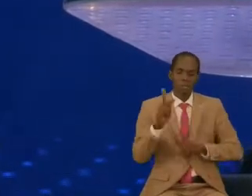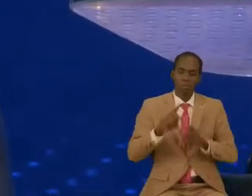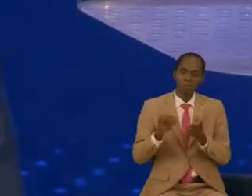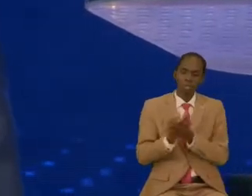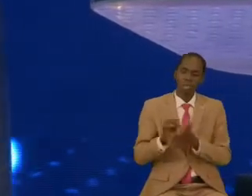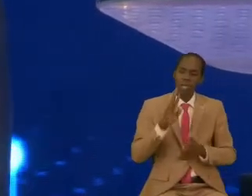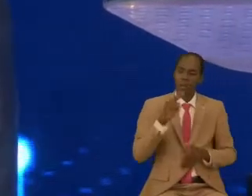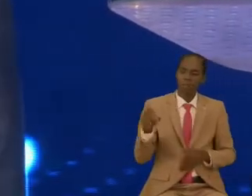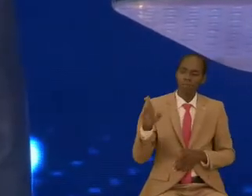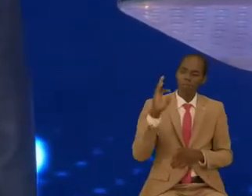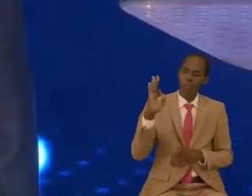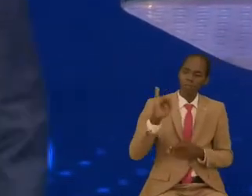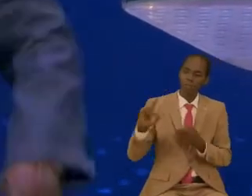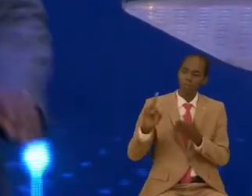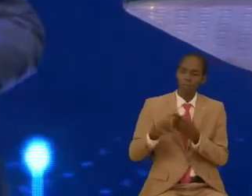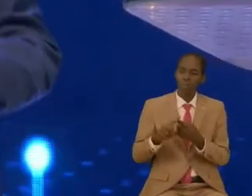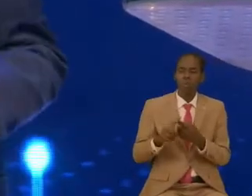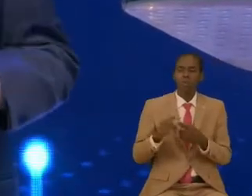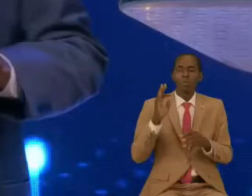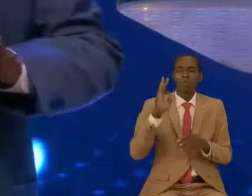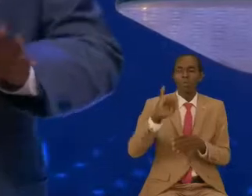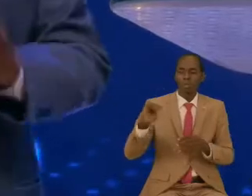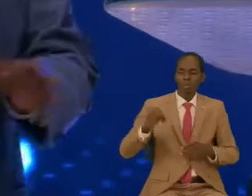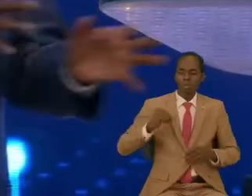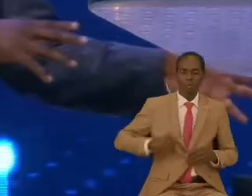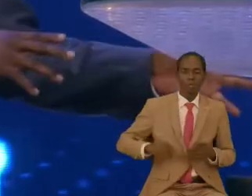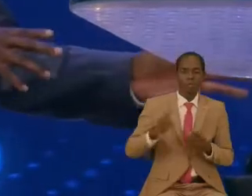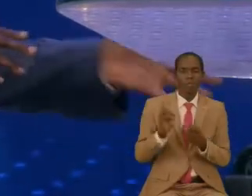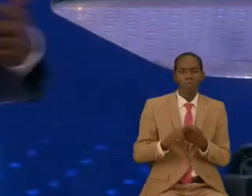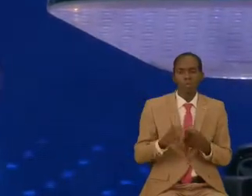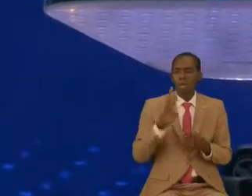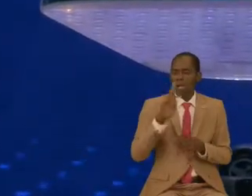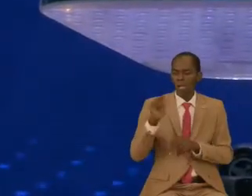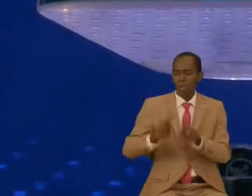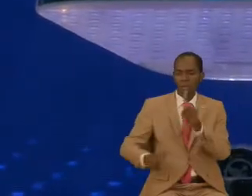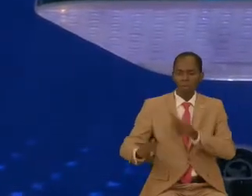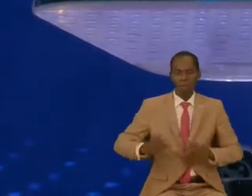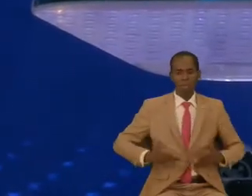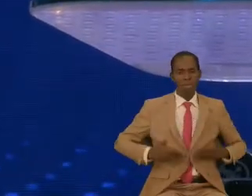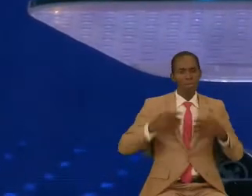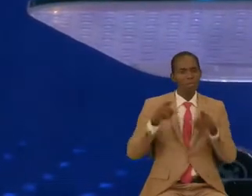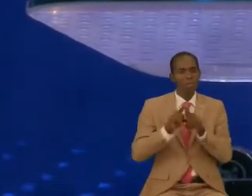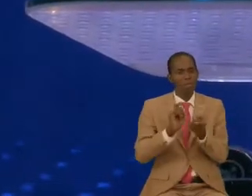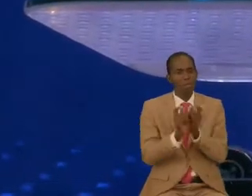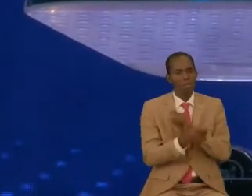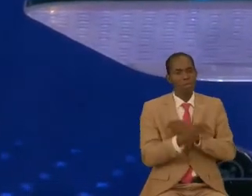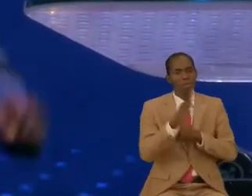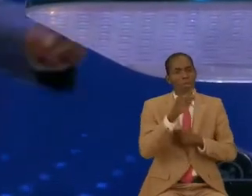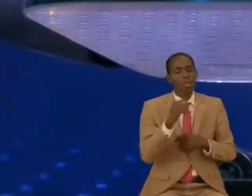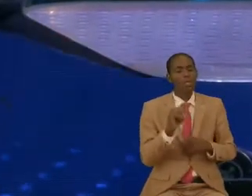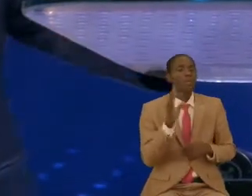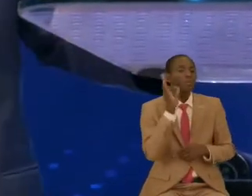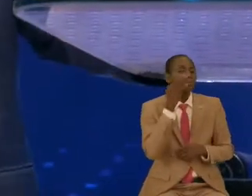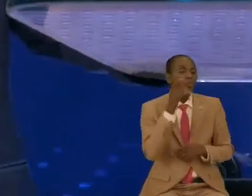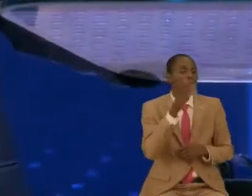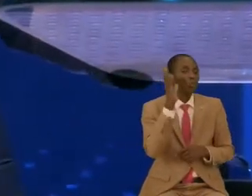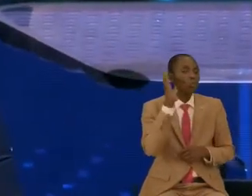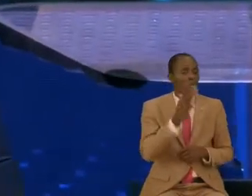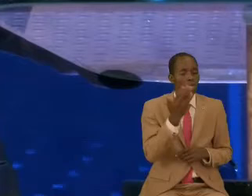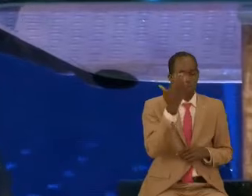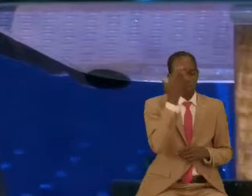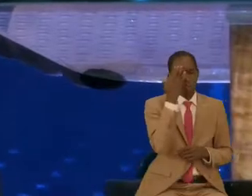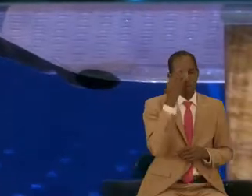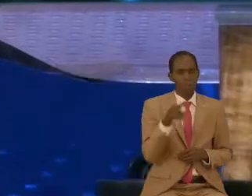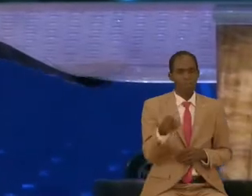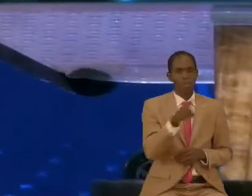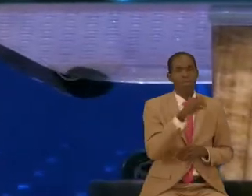to, they're preaching circumcision to, have those lives been changed? By their fruits you shall know them. It's the